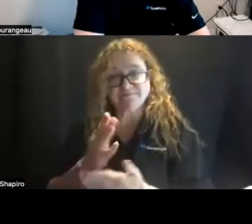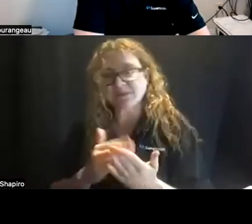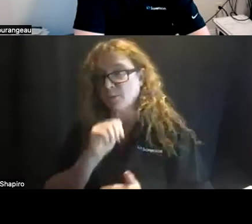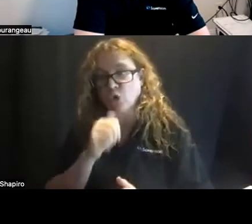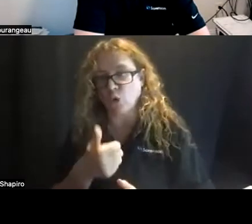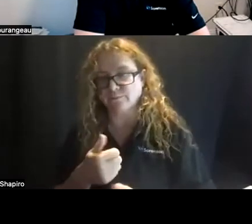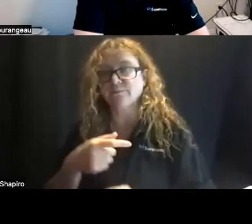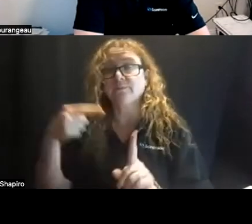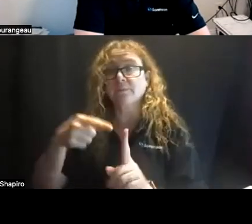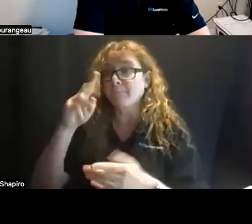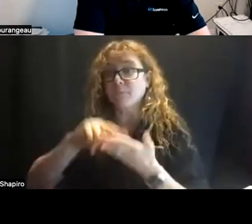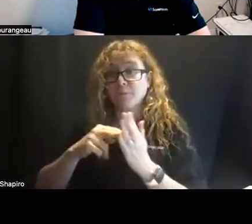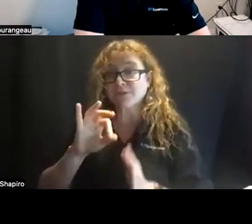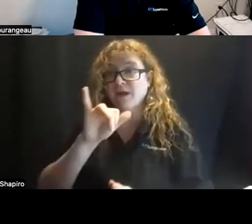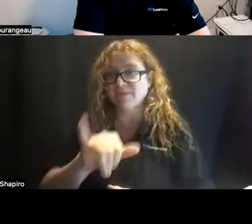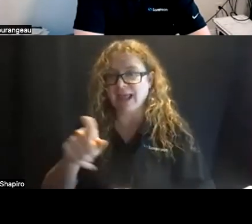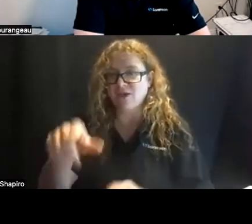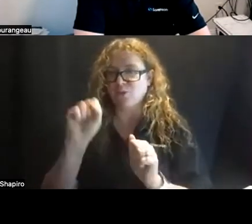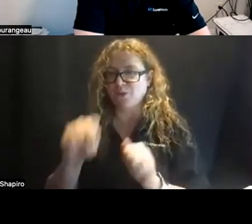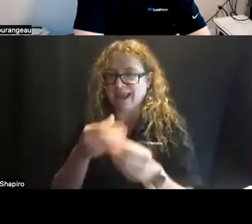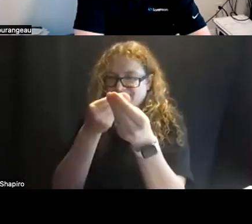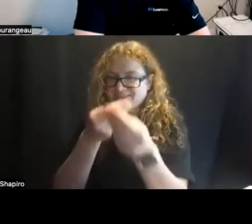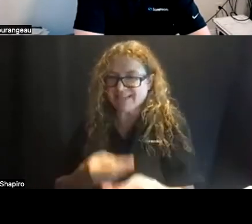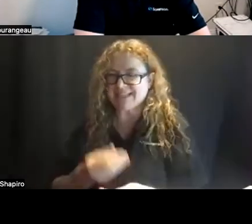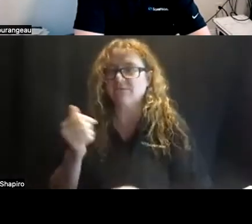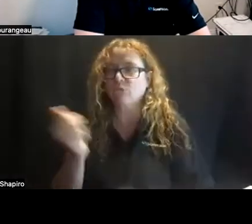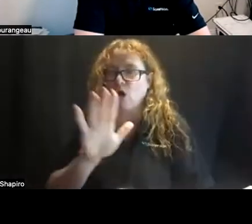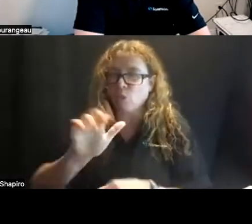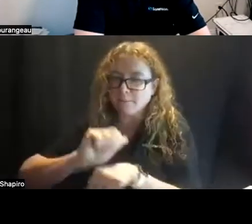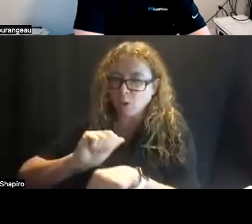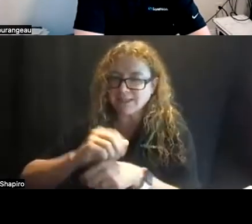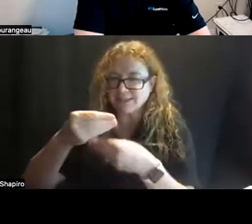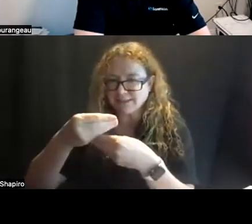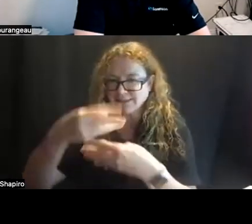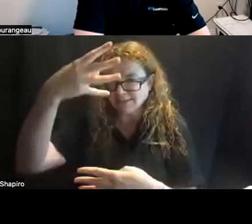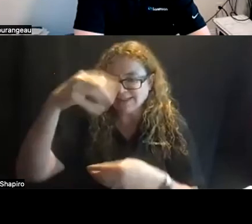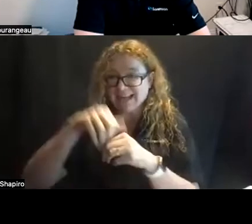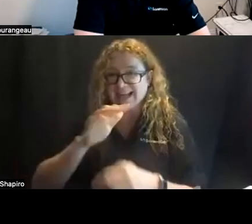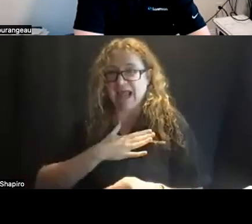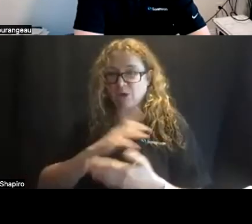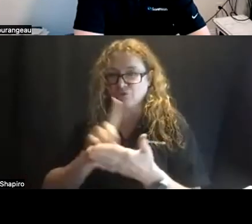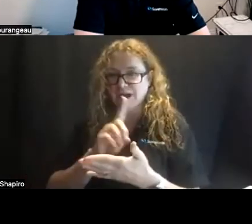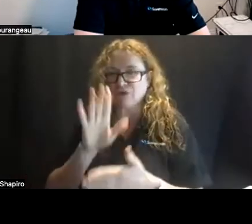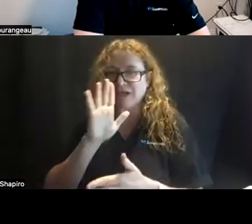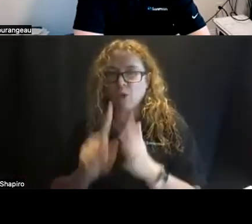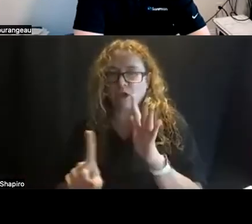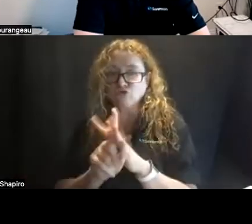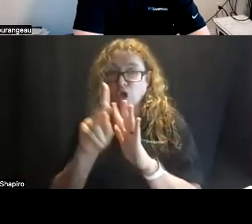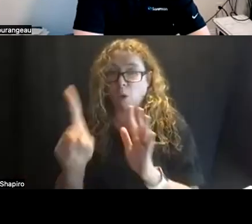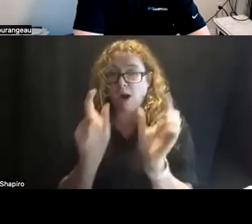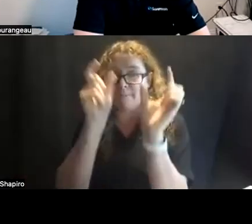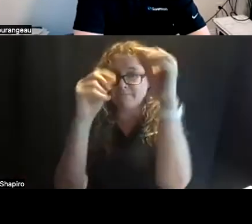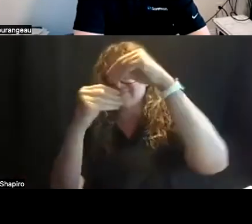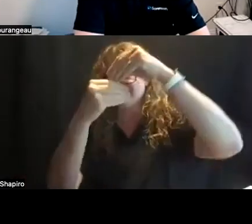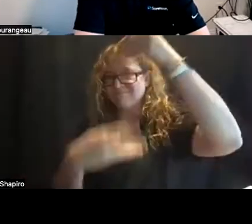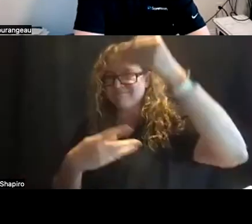directory, and some schools use that, others do not. The purpose of that is to feed in all of the names of your employees.